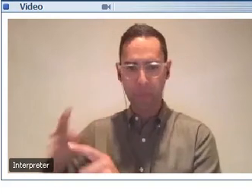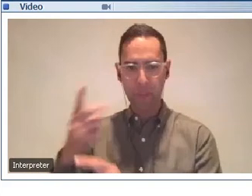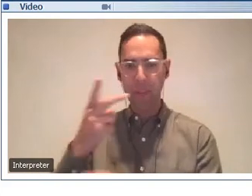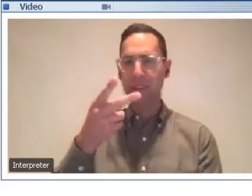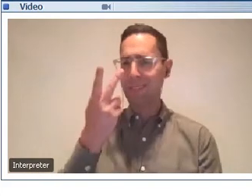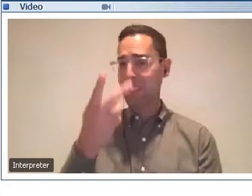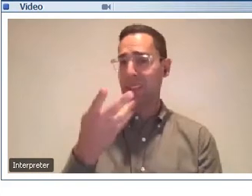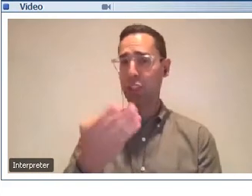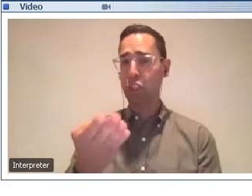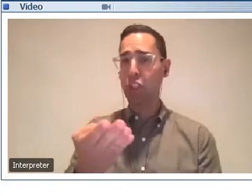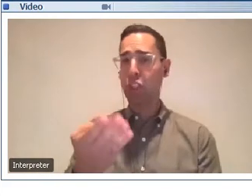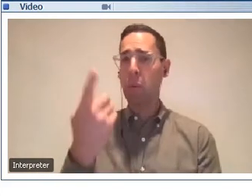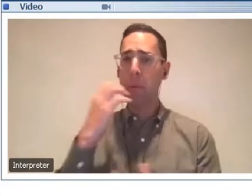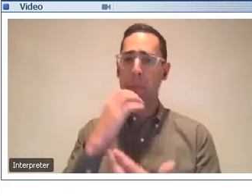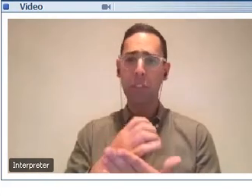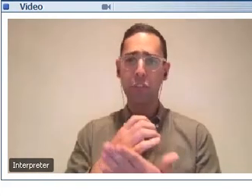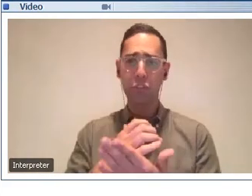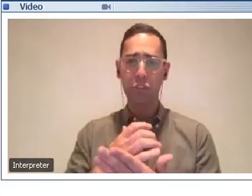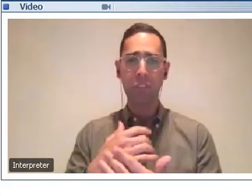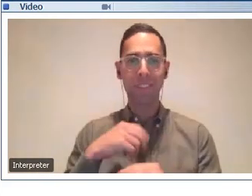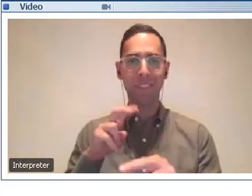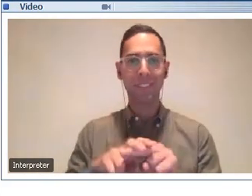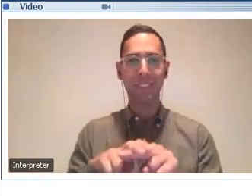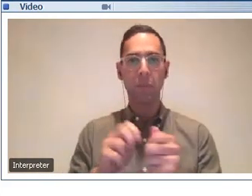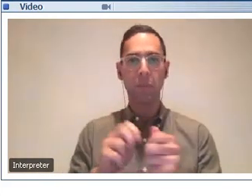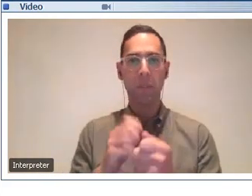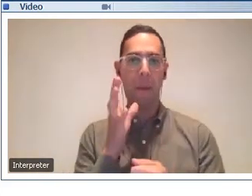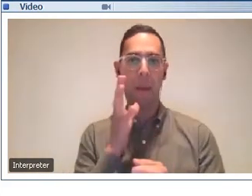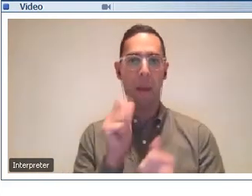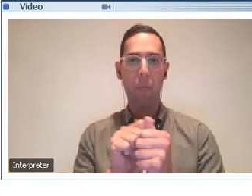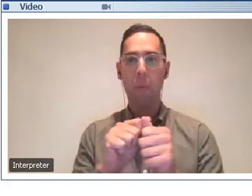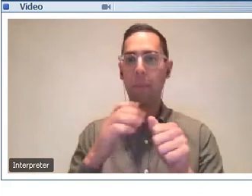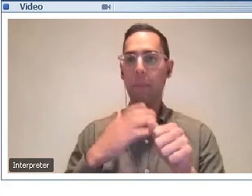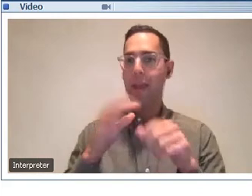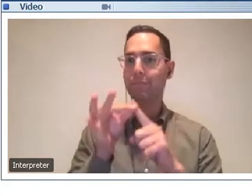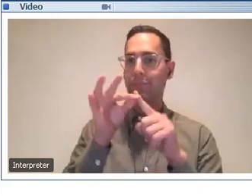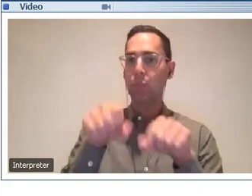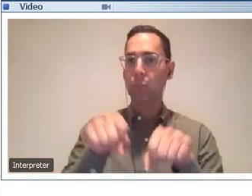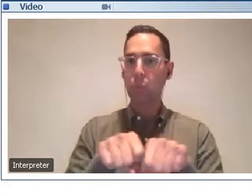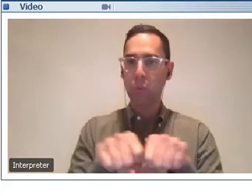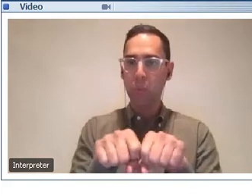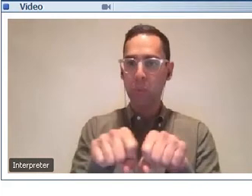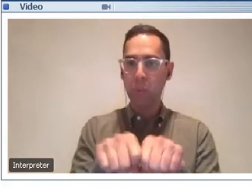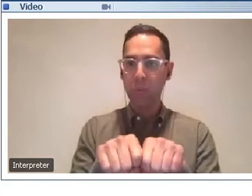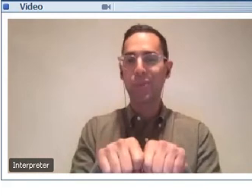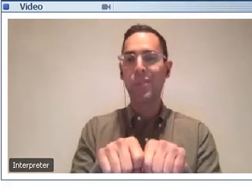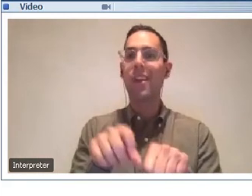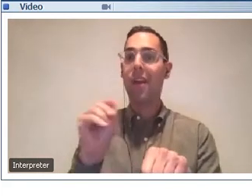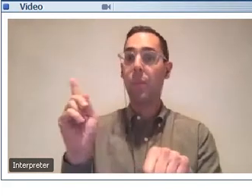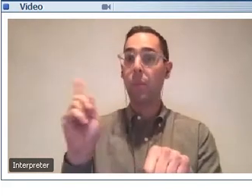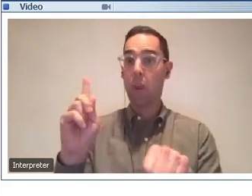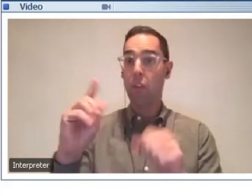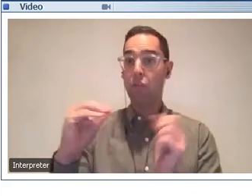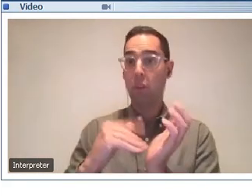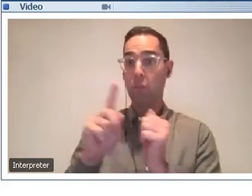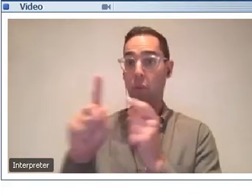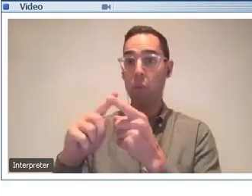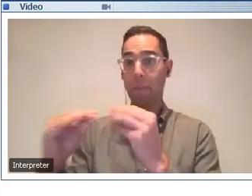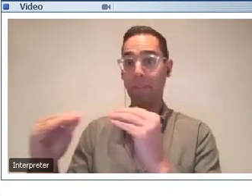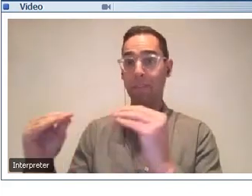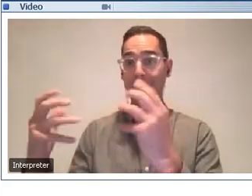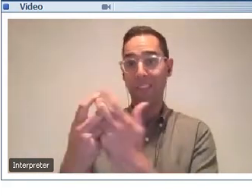mother in my orthopedic shoes that required a special fitting in a different state several times a year.